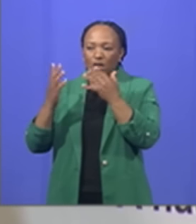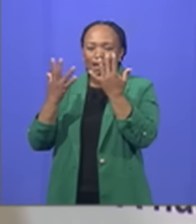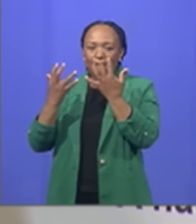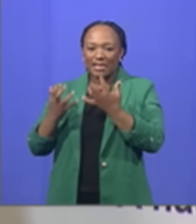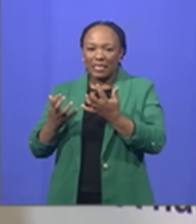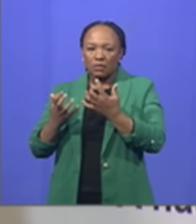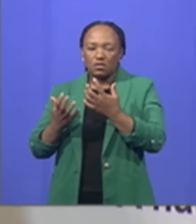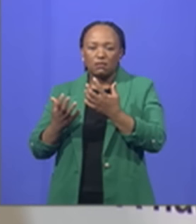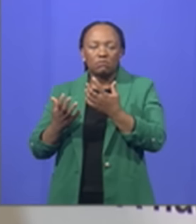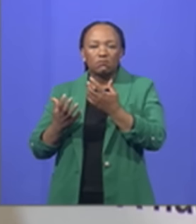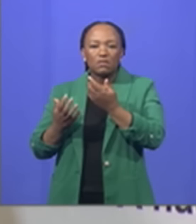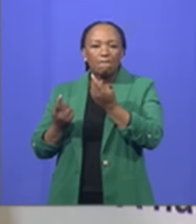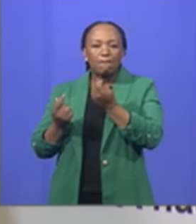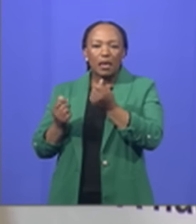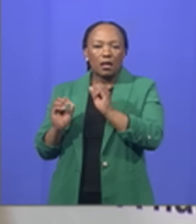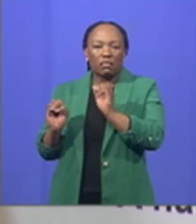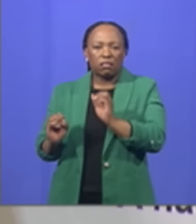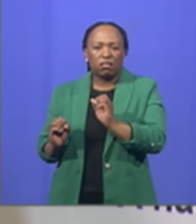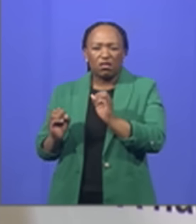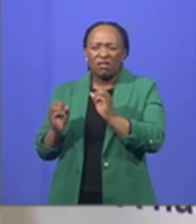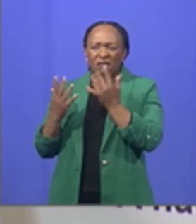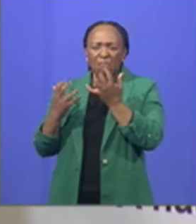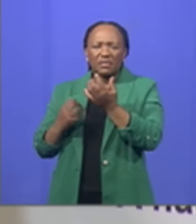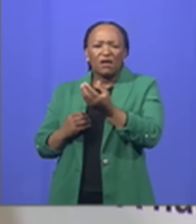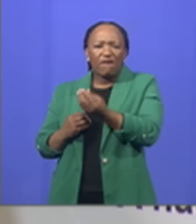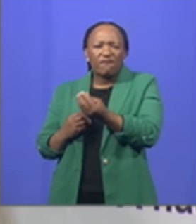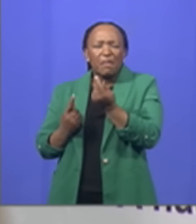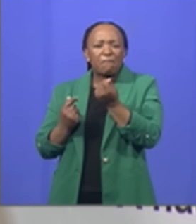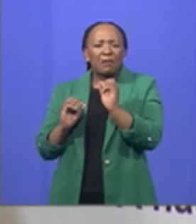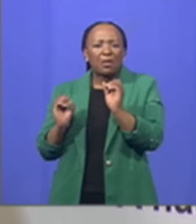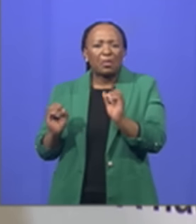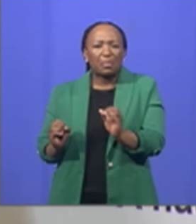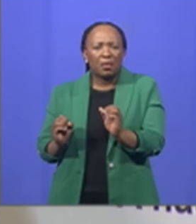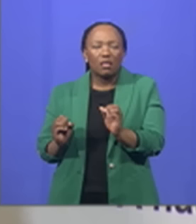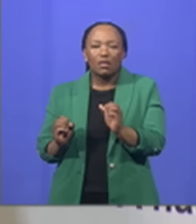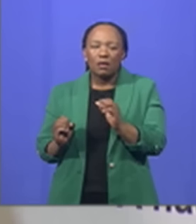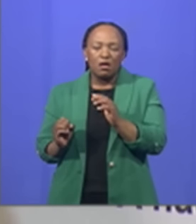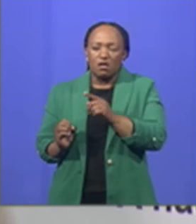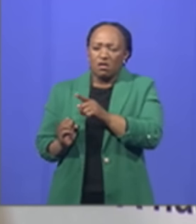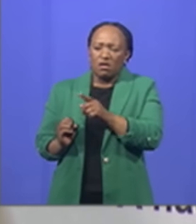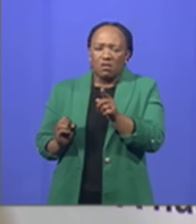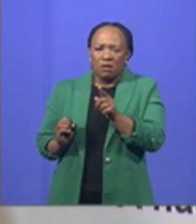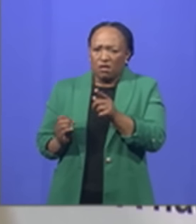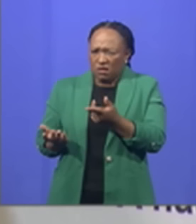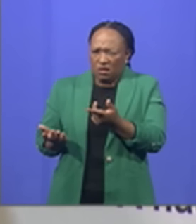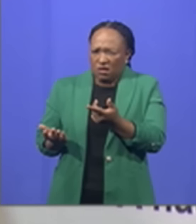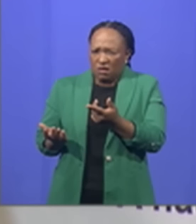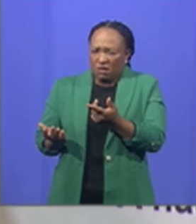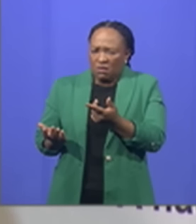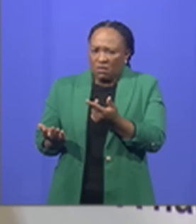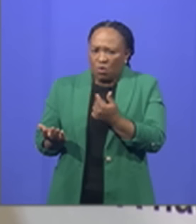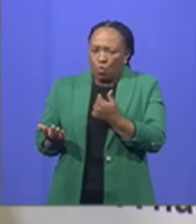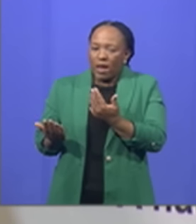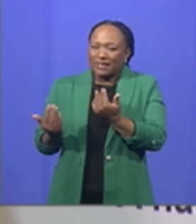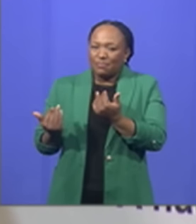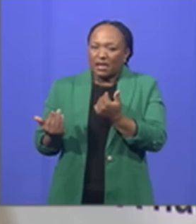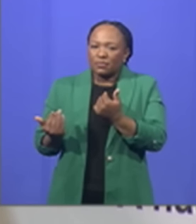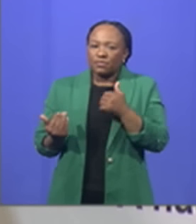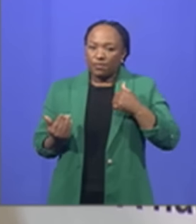expect from those that had unfunded budgets? Essentially, in that case, what we expected was for the municipalities to say,